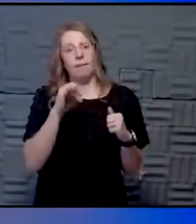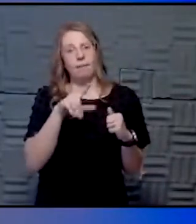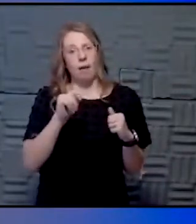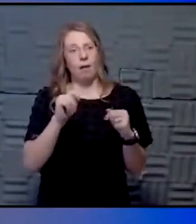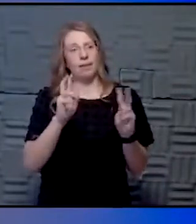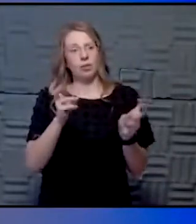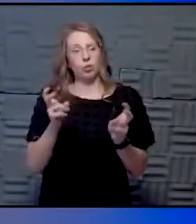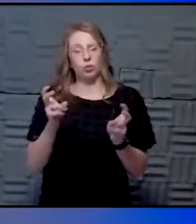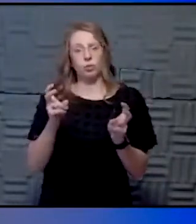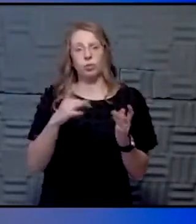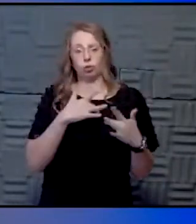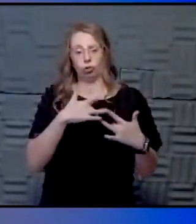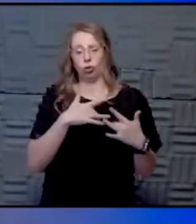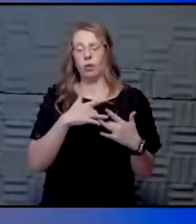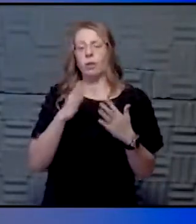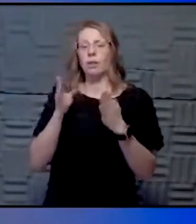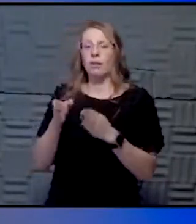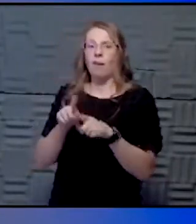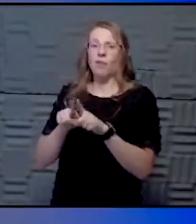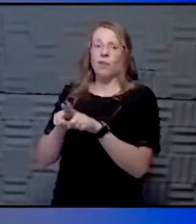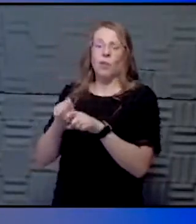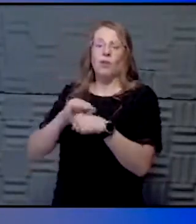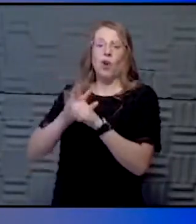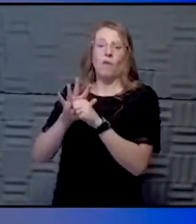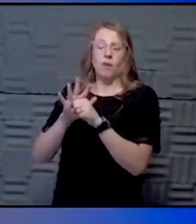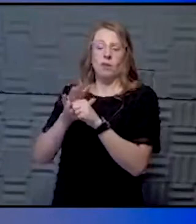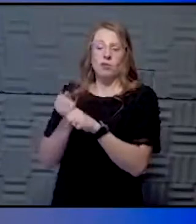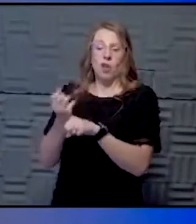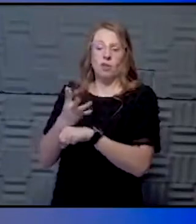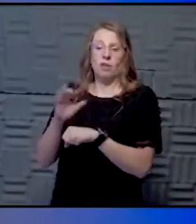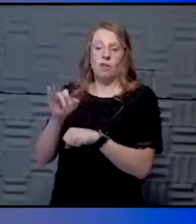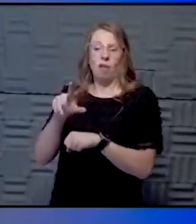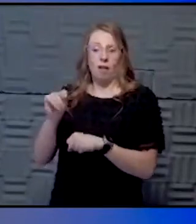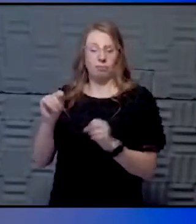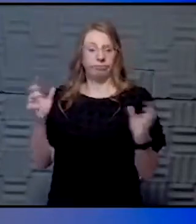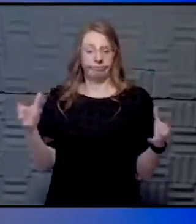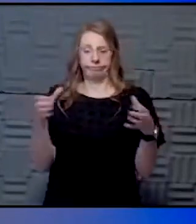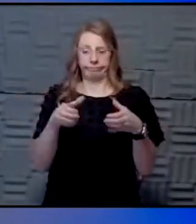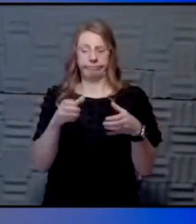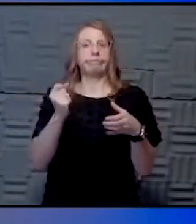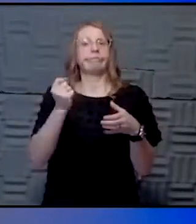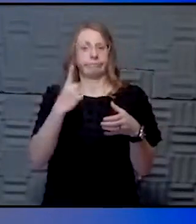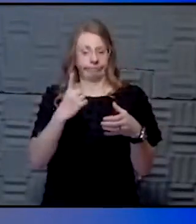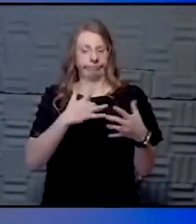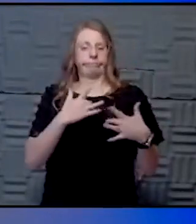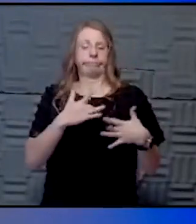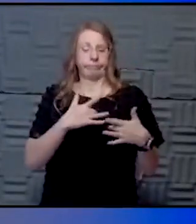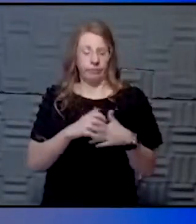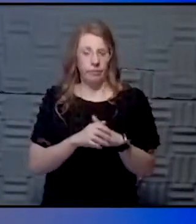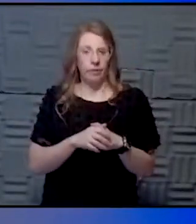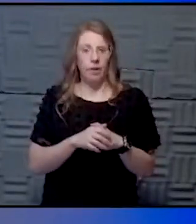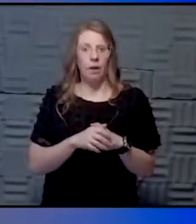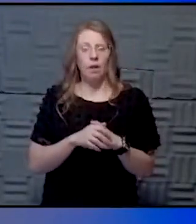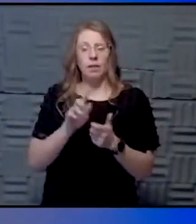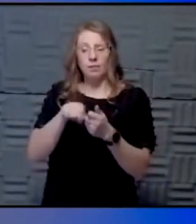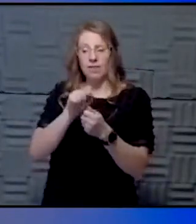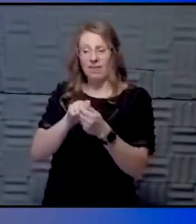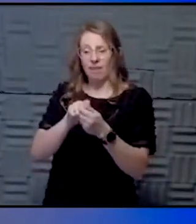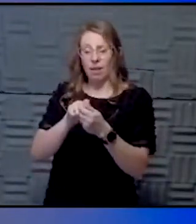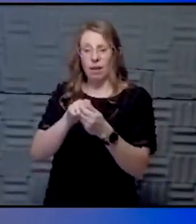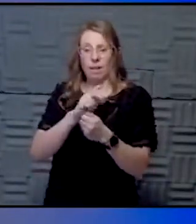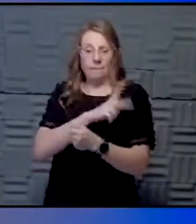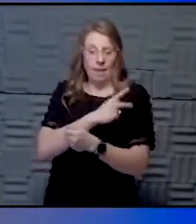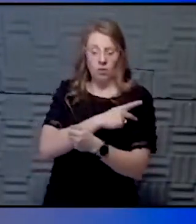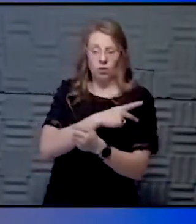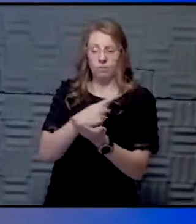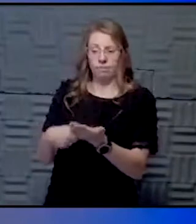two together, that was a concern. And our patients that were diagnosed with COVID, we had specific discussions with them, even